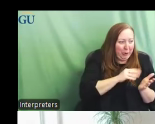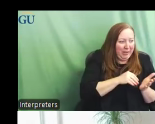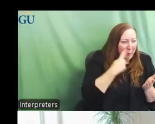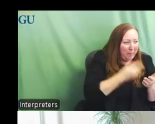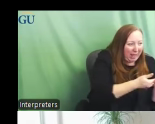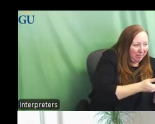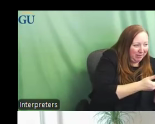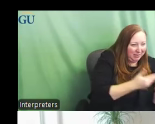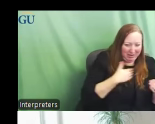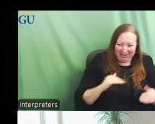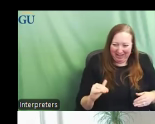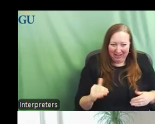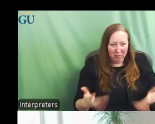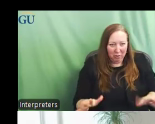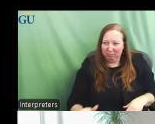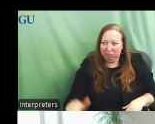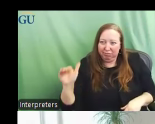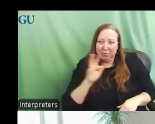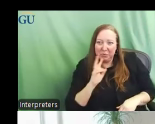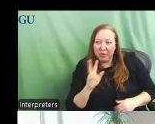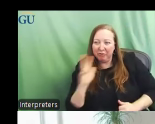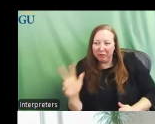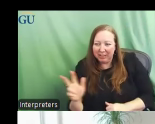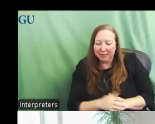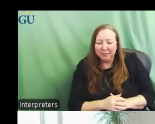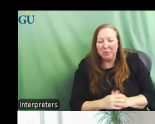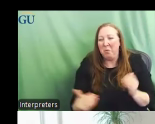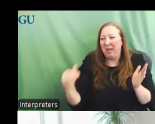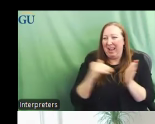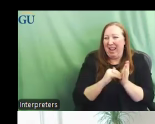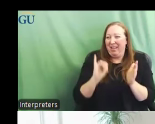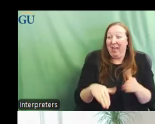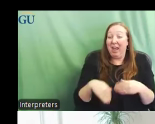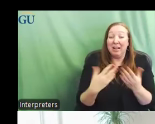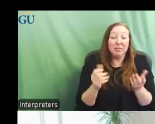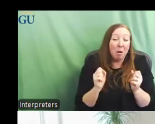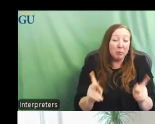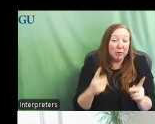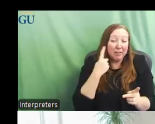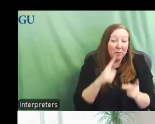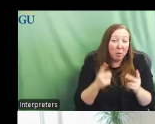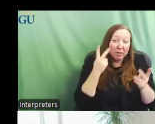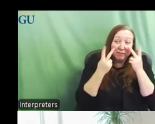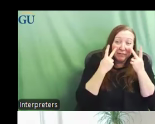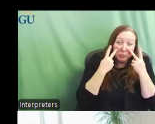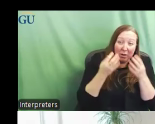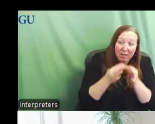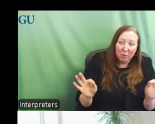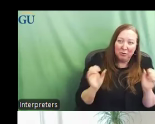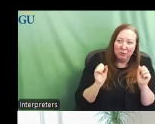advantage for the parents and families also to engage in visual spatial language opportunities.